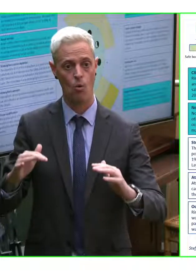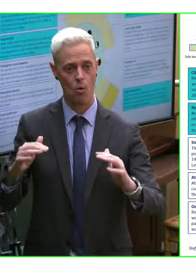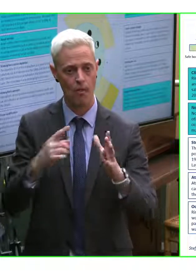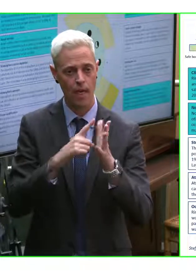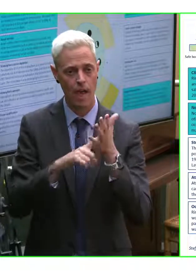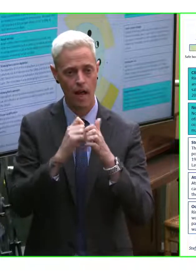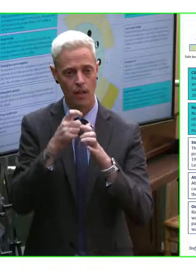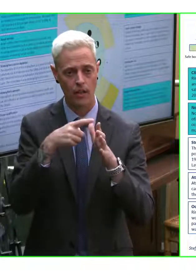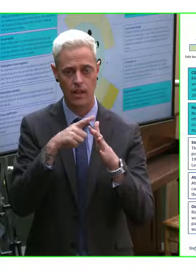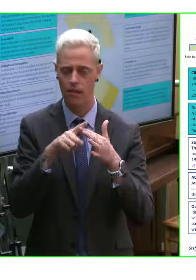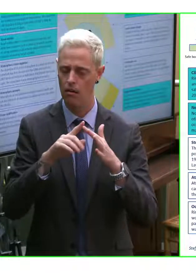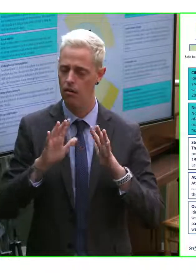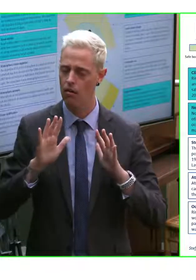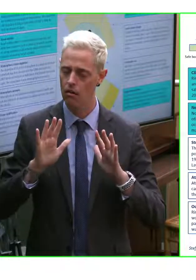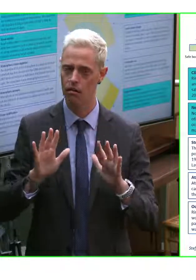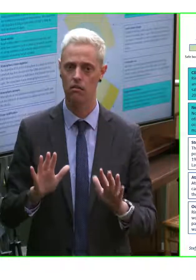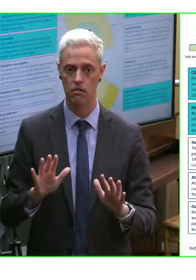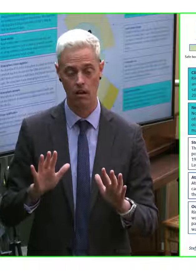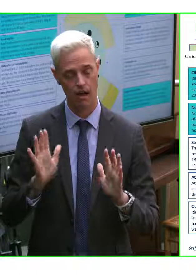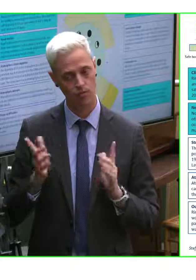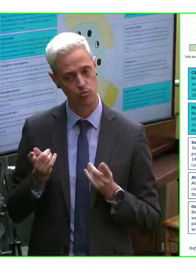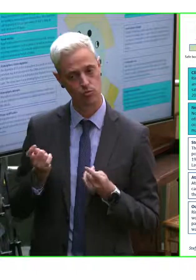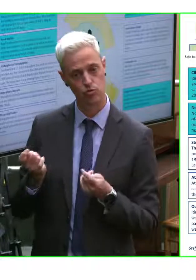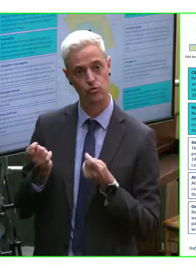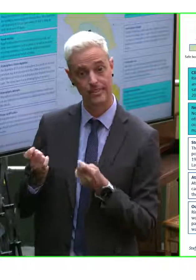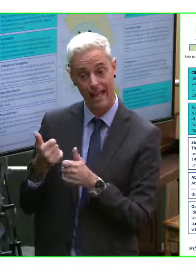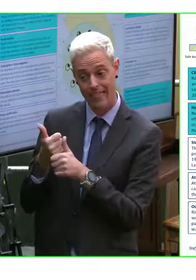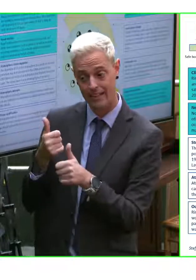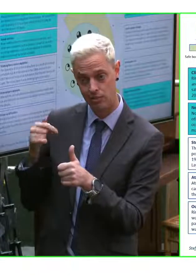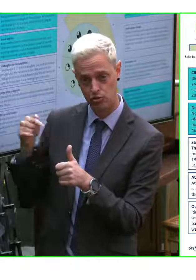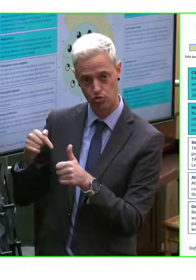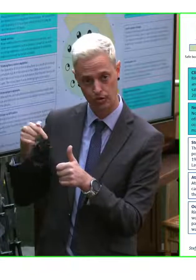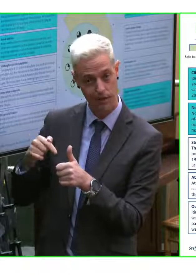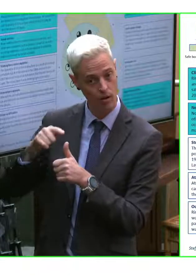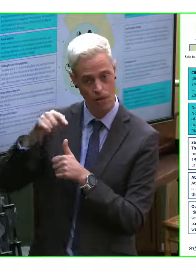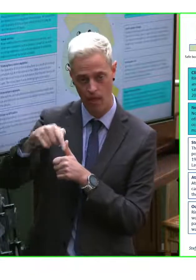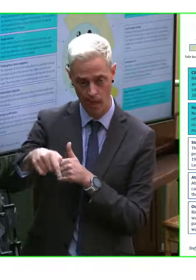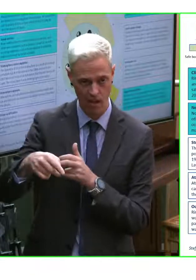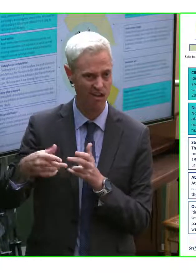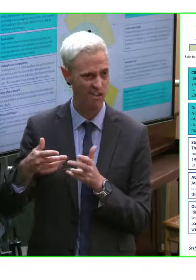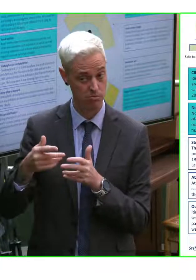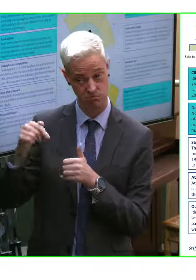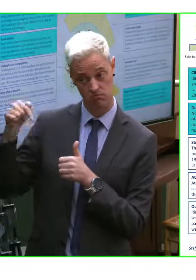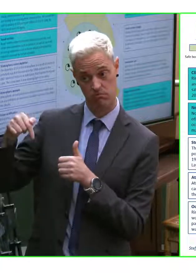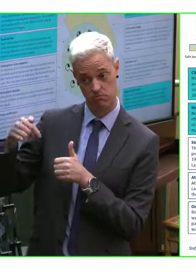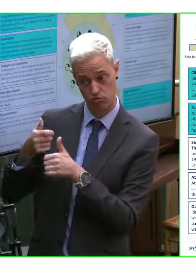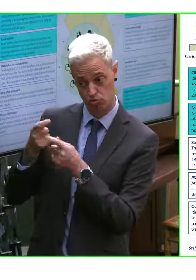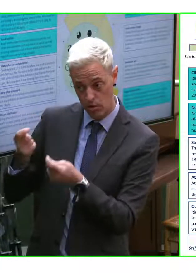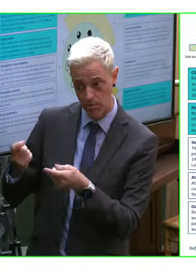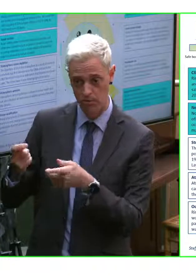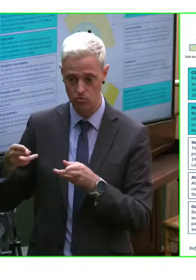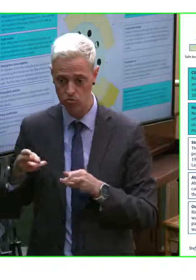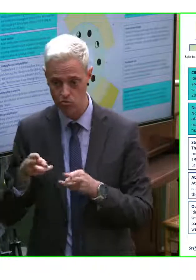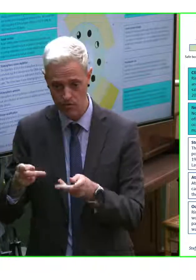that. It needs to be treated. It needs to be treated at the industry level. It needs to be treated in the rivers. It needs to be treated